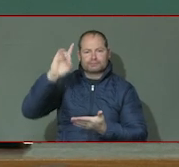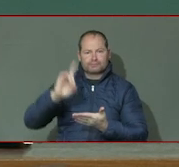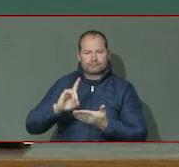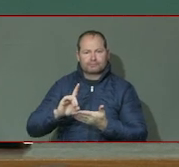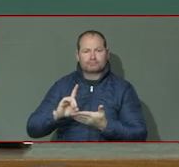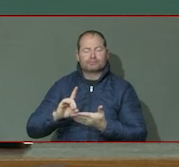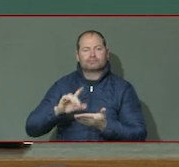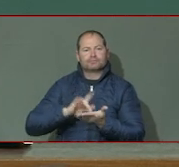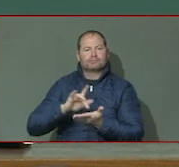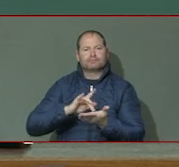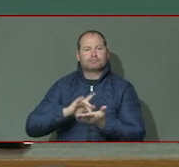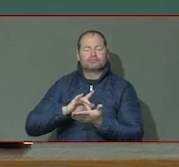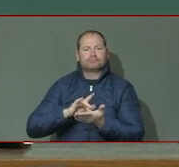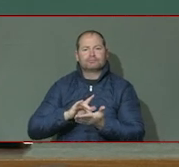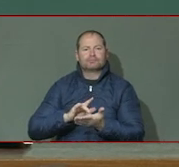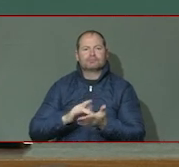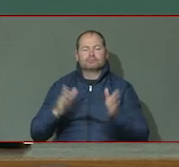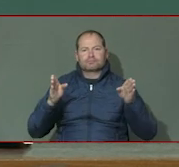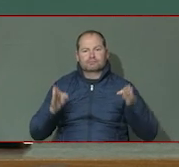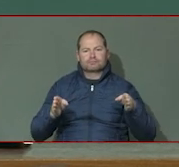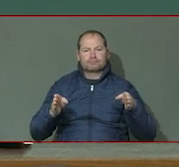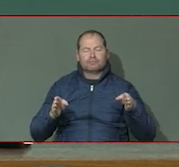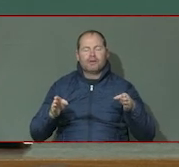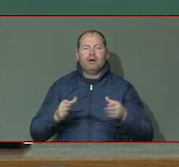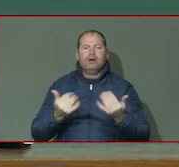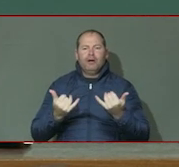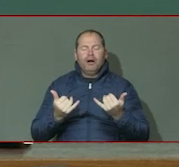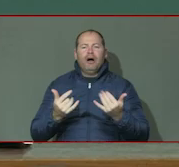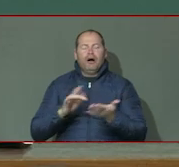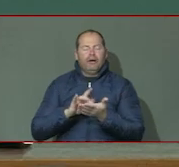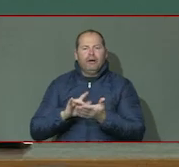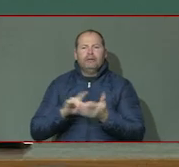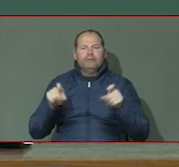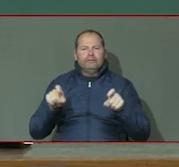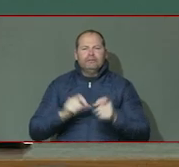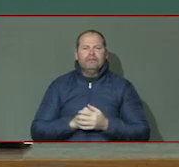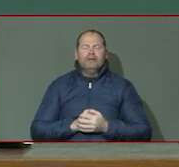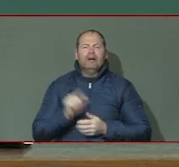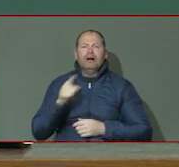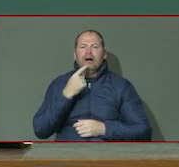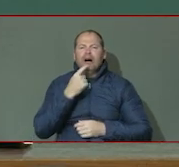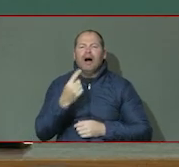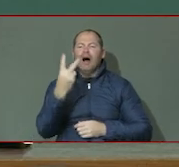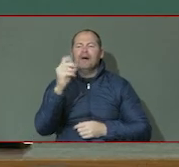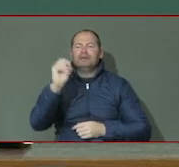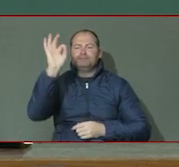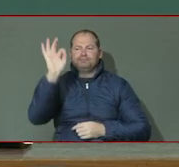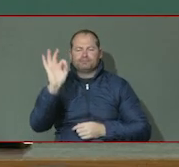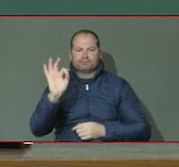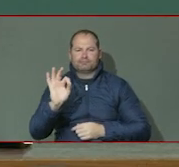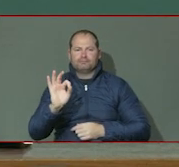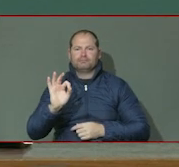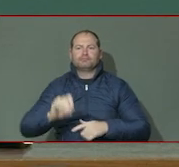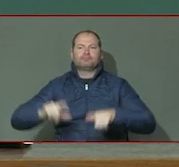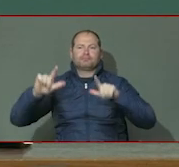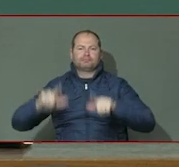the period till 30 November. And they say depreciation is calculated at 20% on the carrying value.